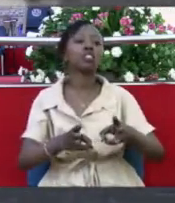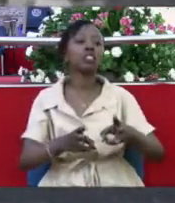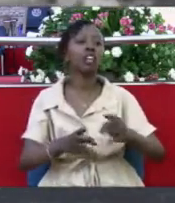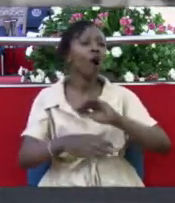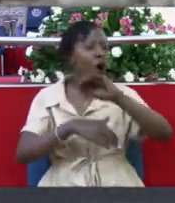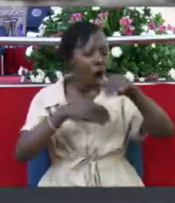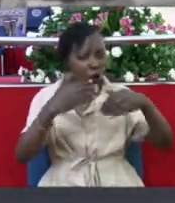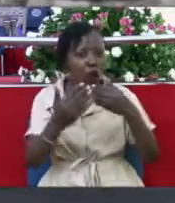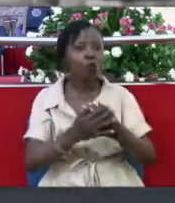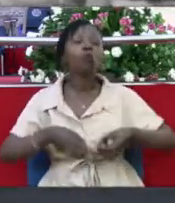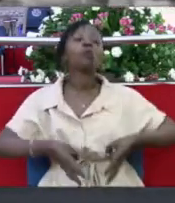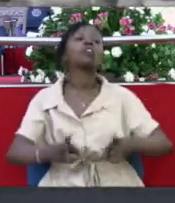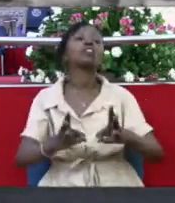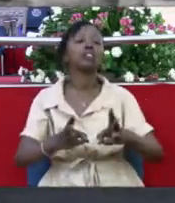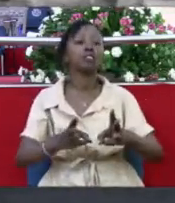Always.